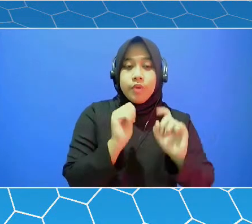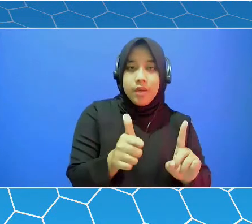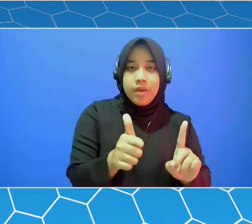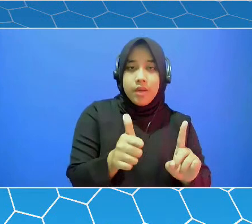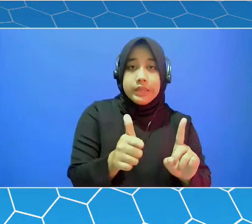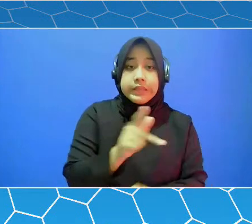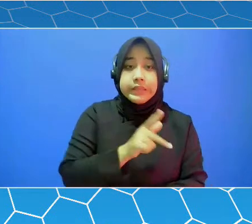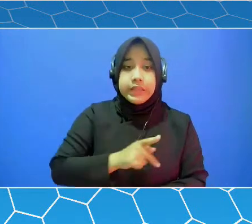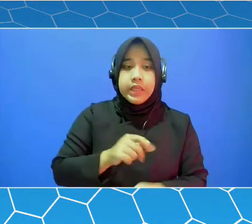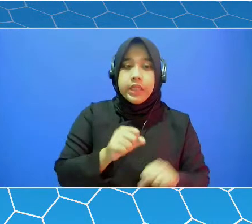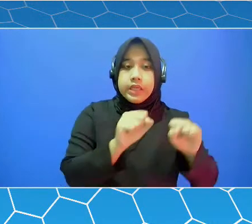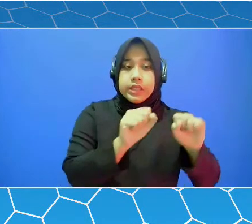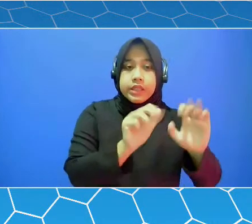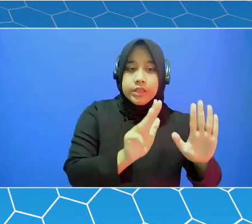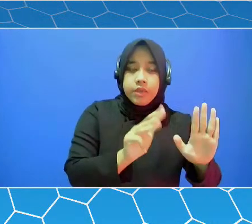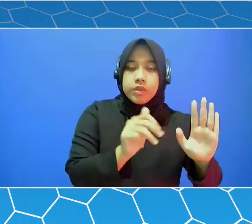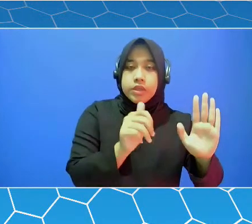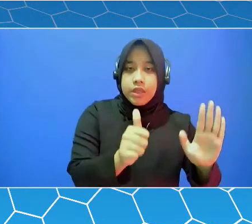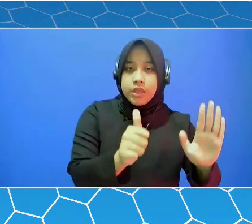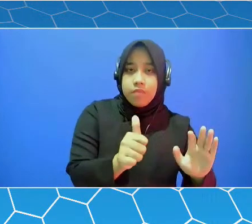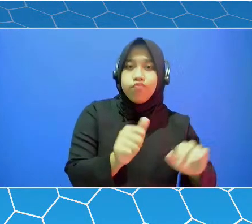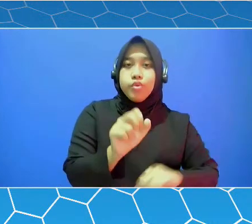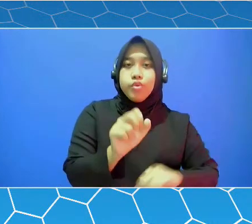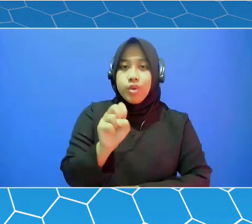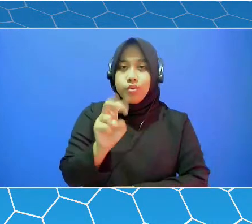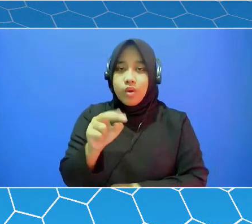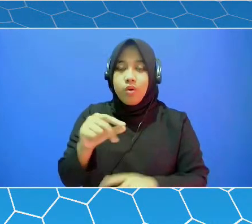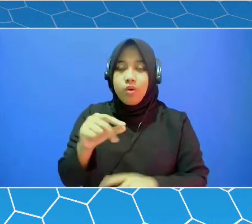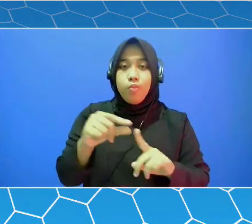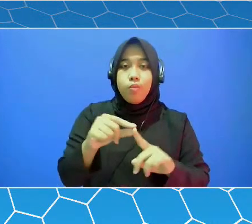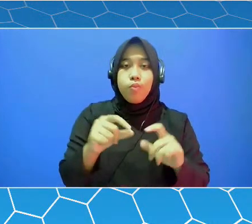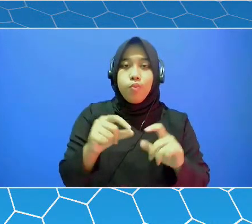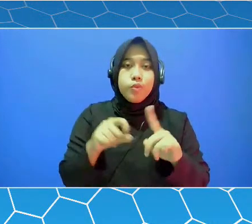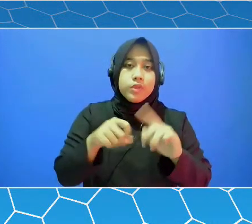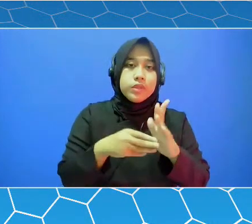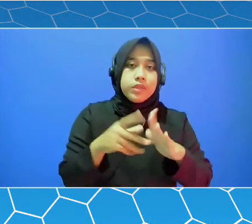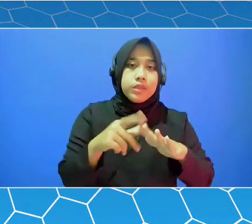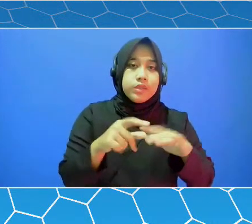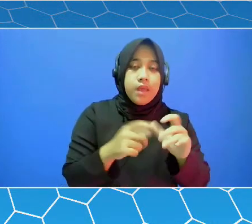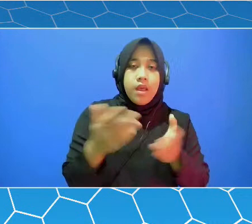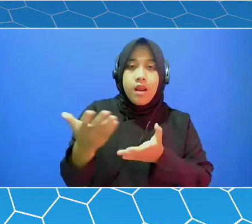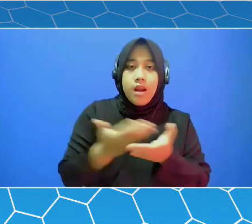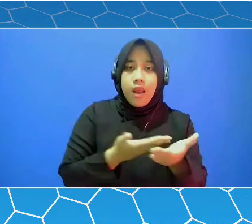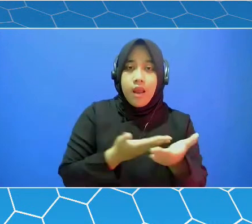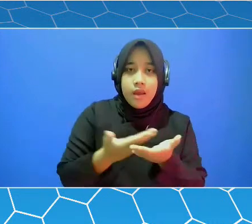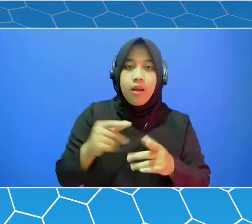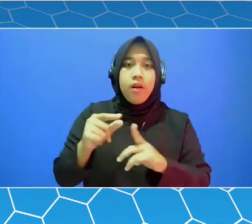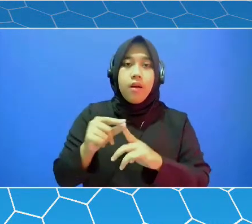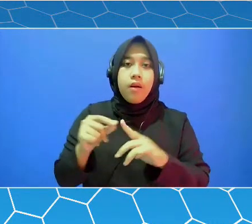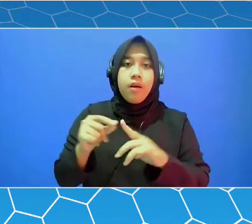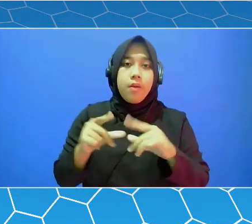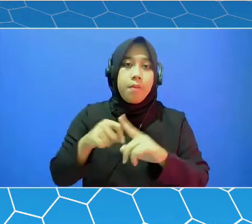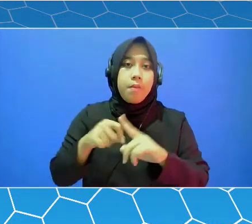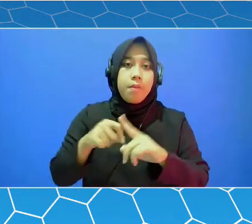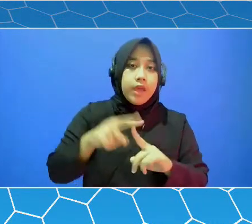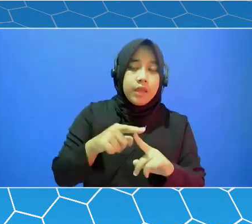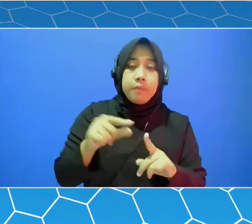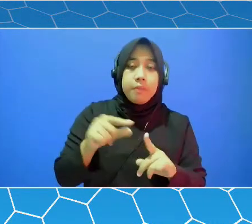have been implemented with NCD essential package services in an attempt to strengthen health services